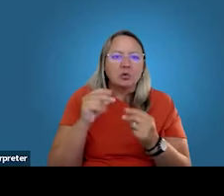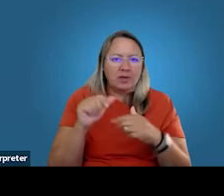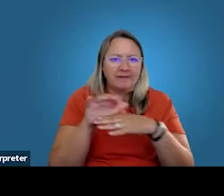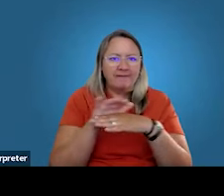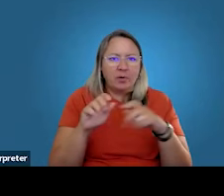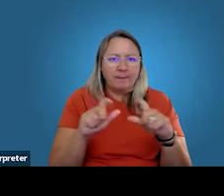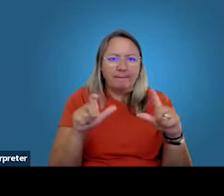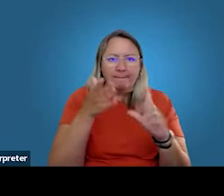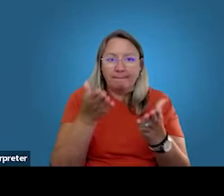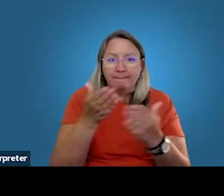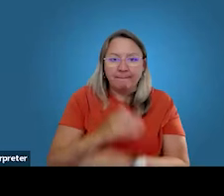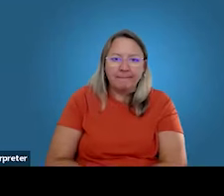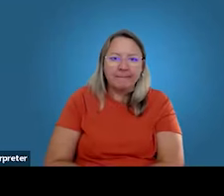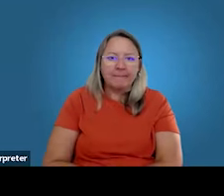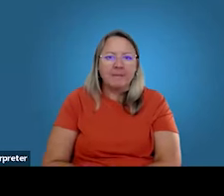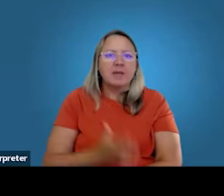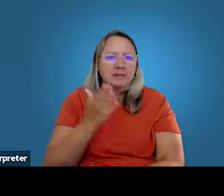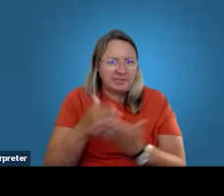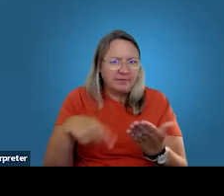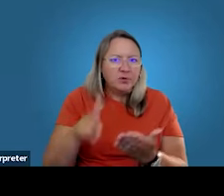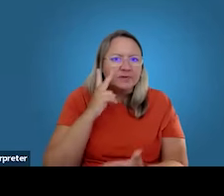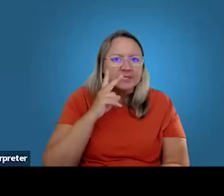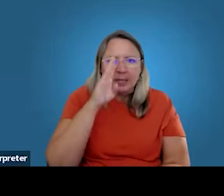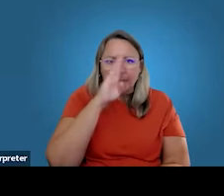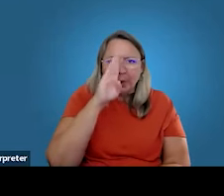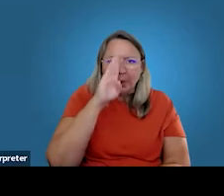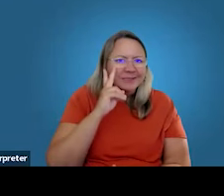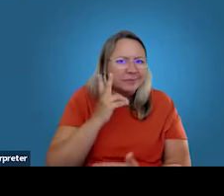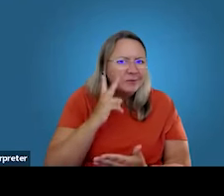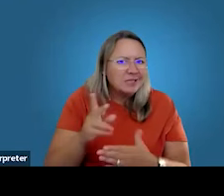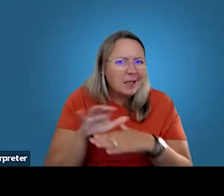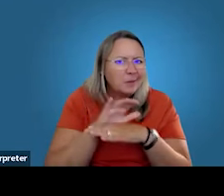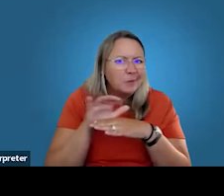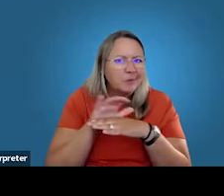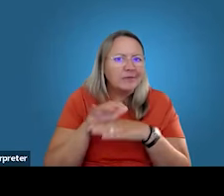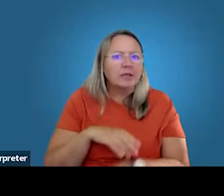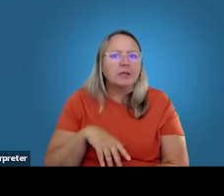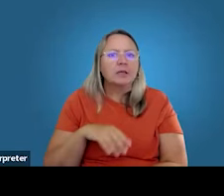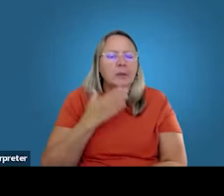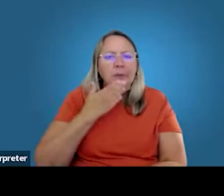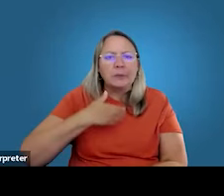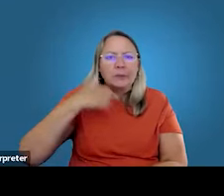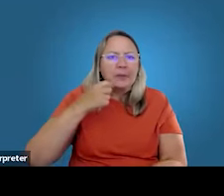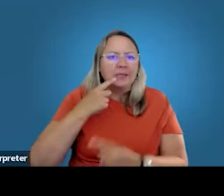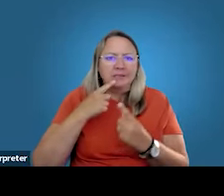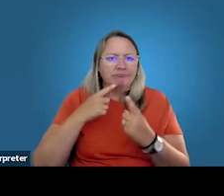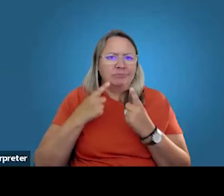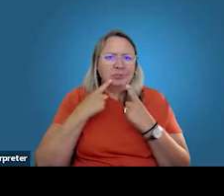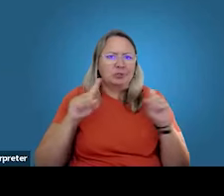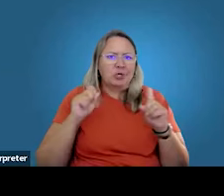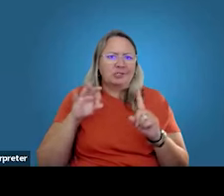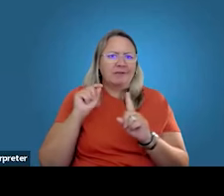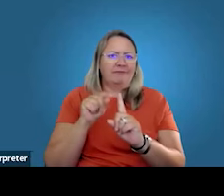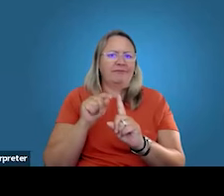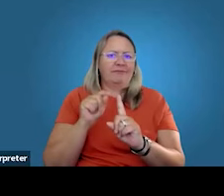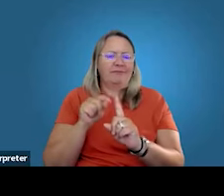here. For some of you who've seen Barbie, this will seem familiar. For others who haven't, it's one of the best starts of the film to really show